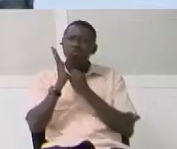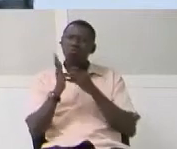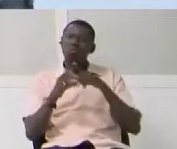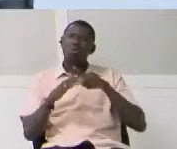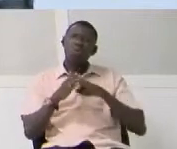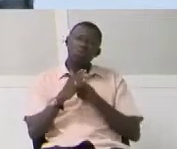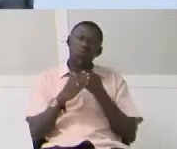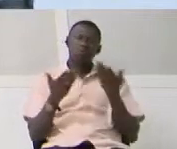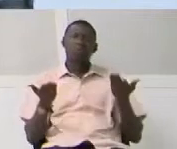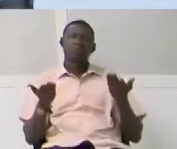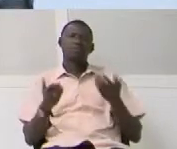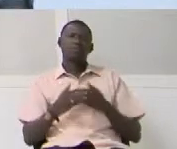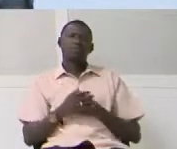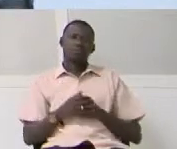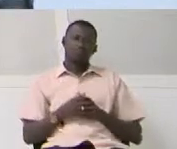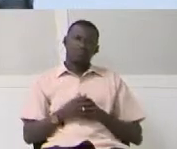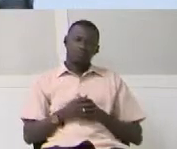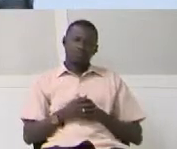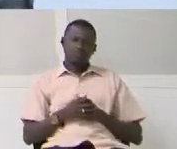wow